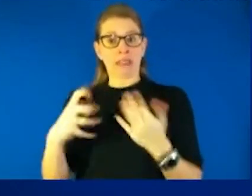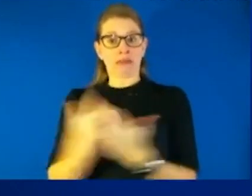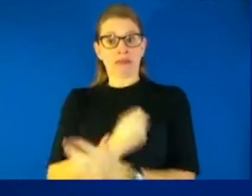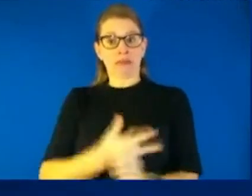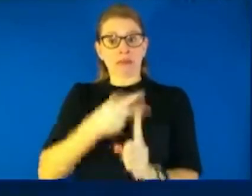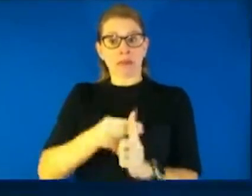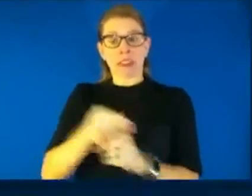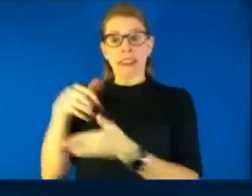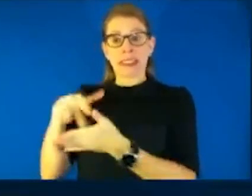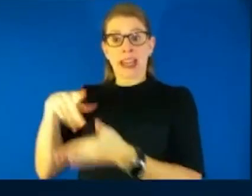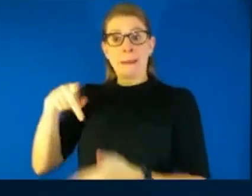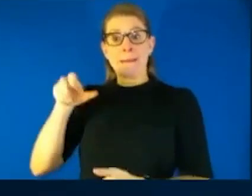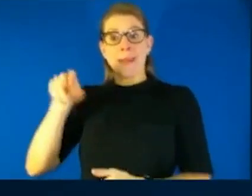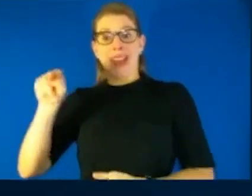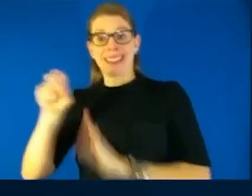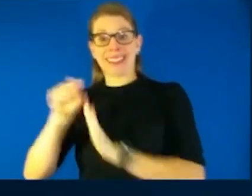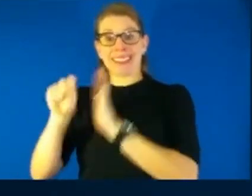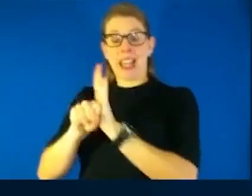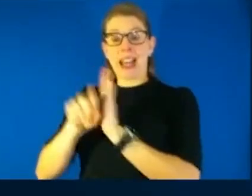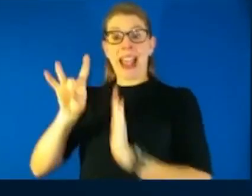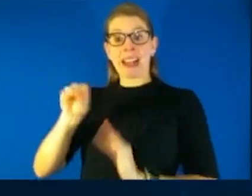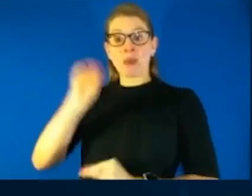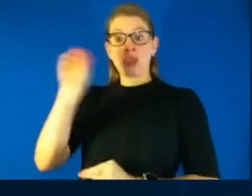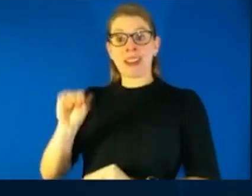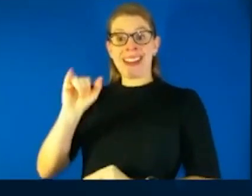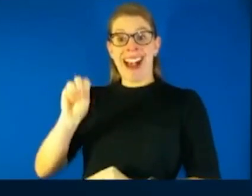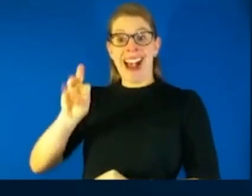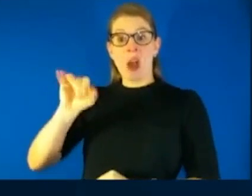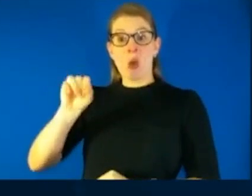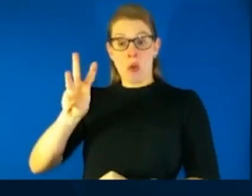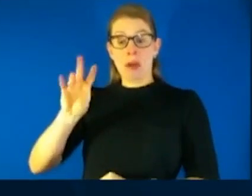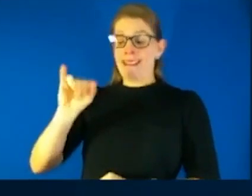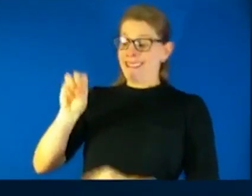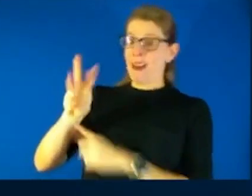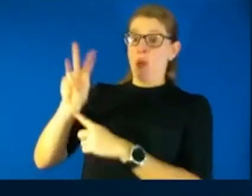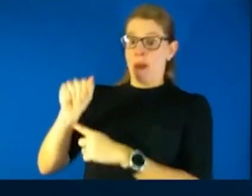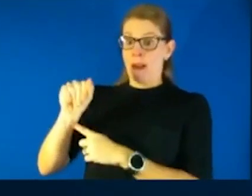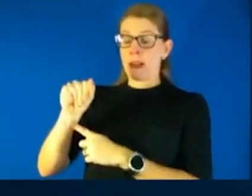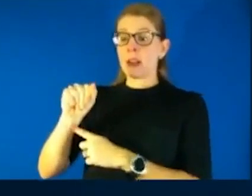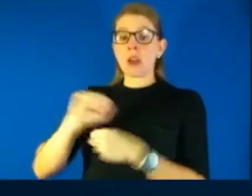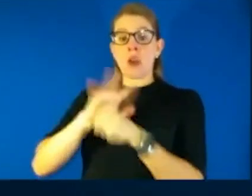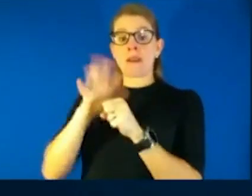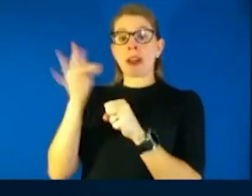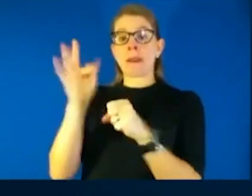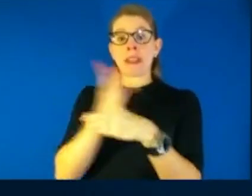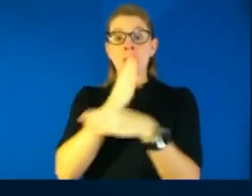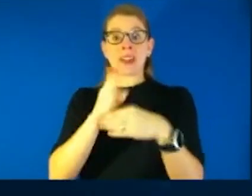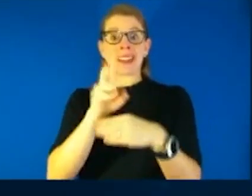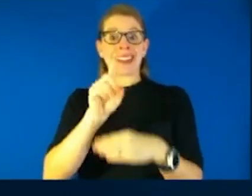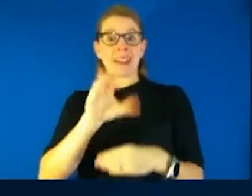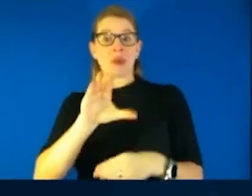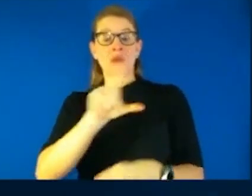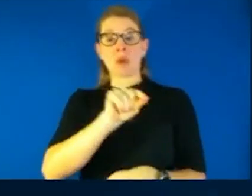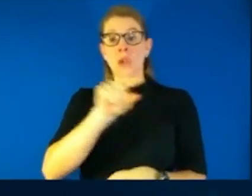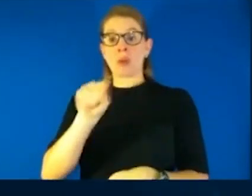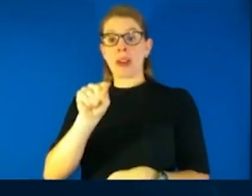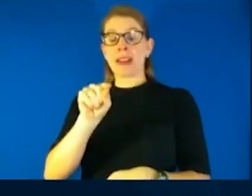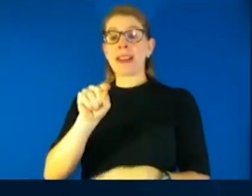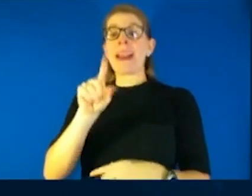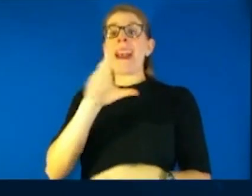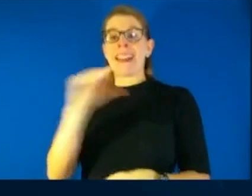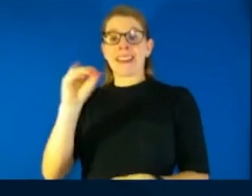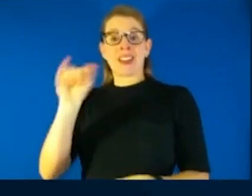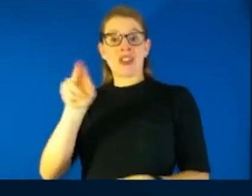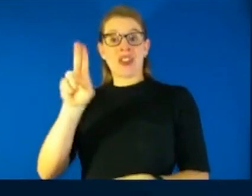that 80% of deer in Iowa had COVID-19 between December of 2020 and January of